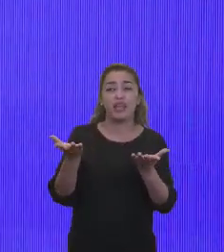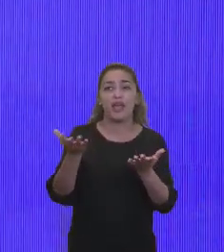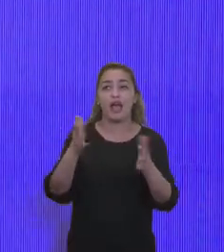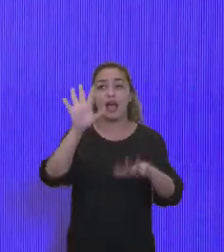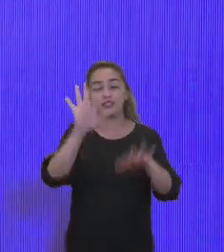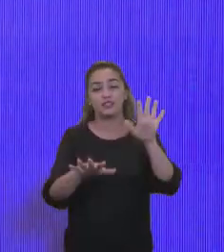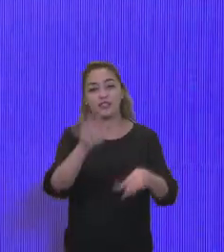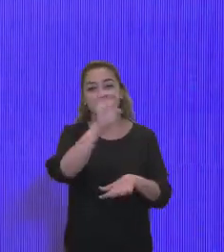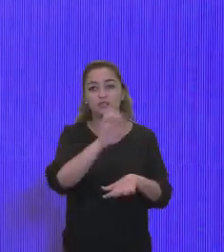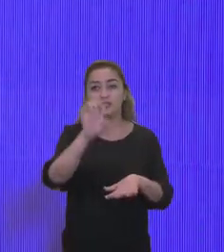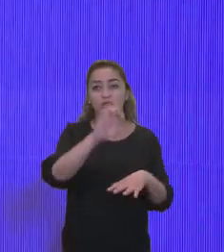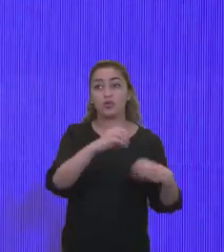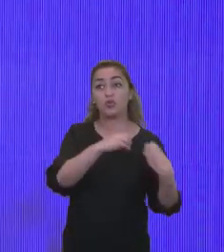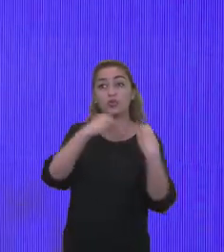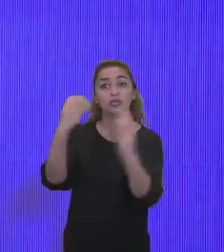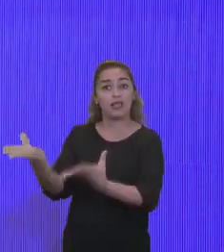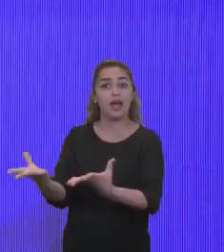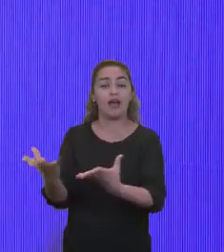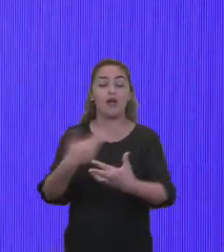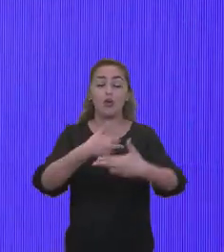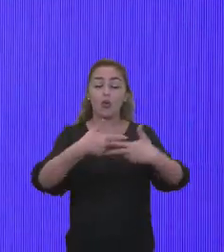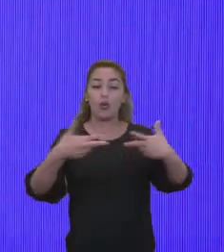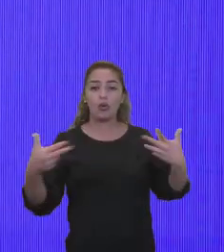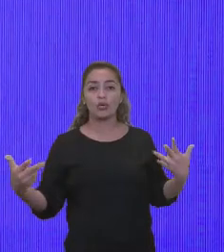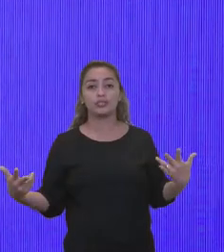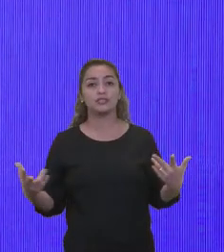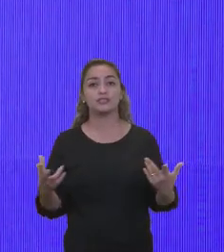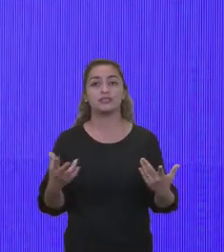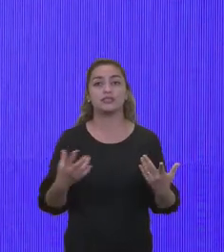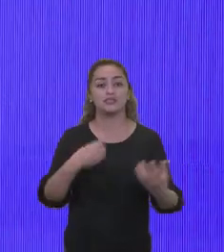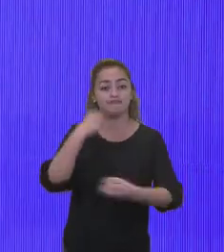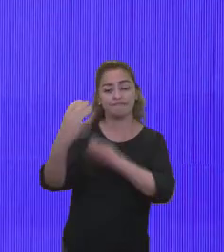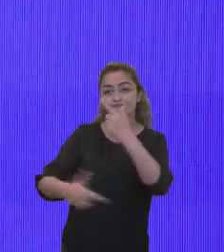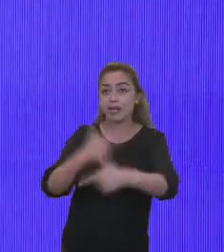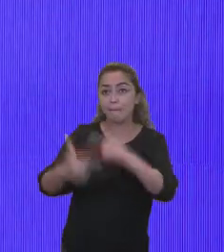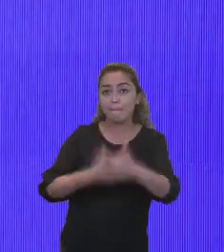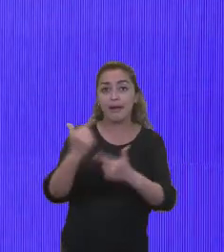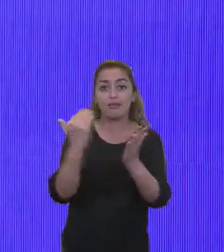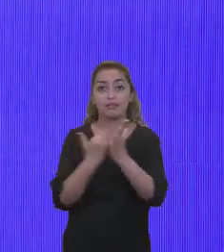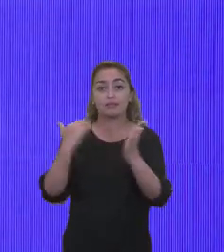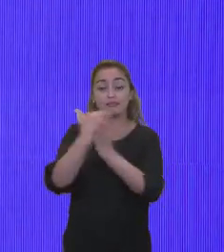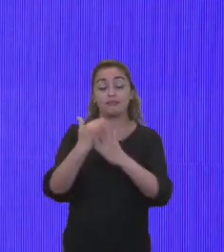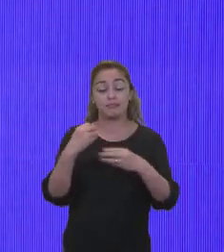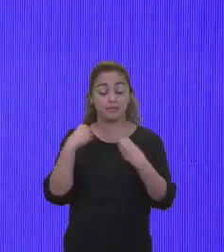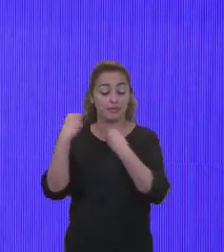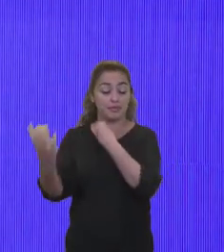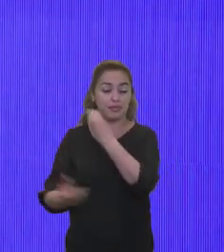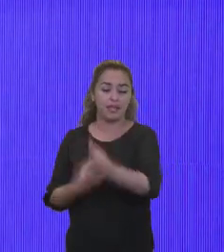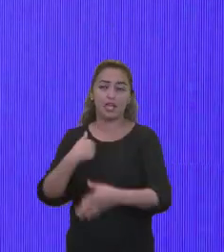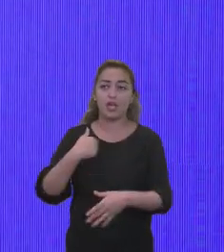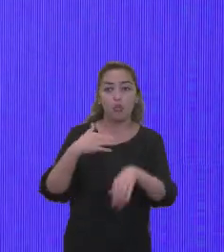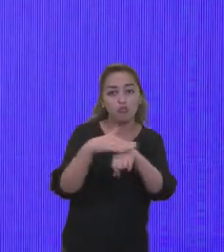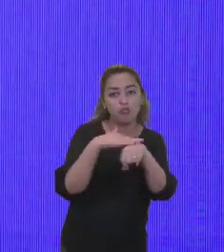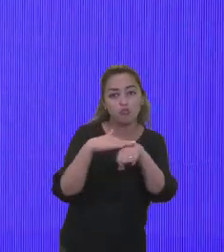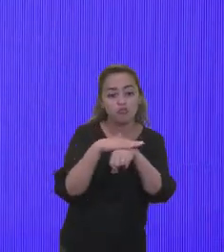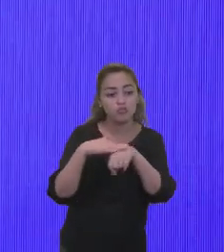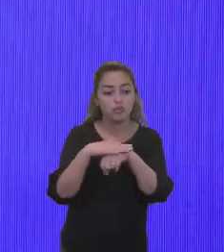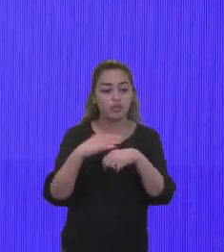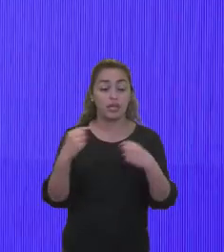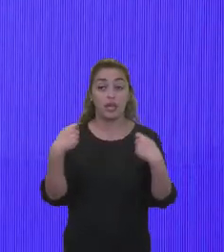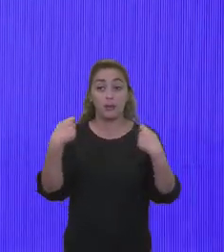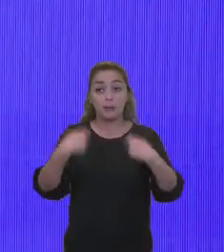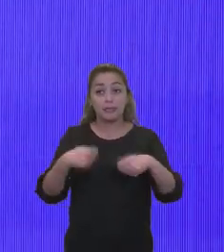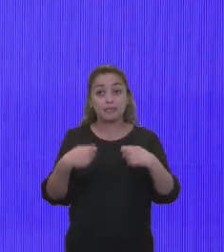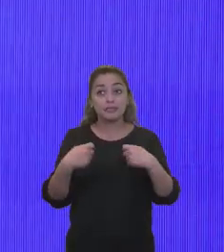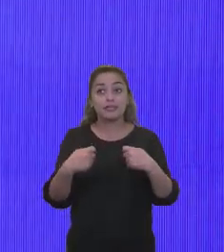slums don't work, it's because the state has not put their hand on delivering the services they have too. So what I told Griselli